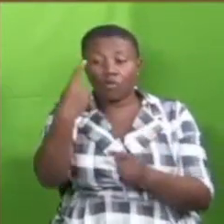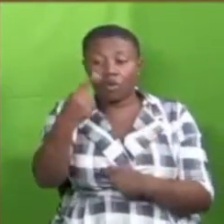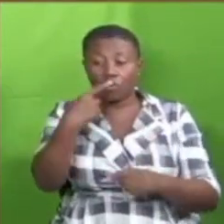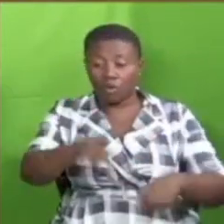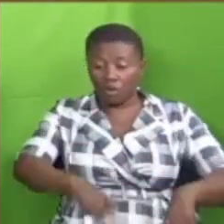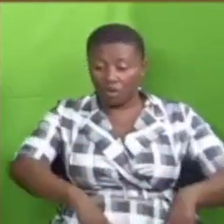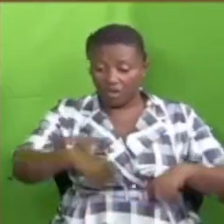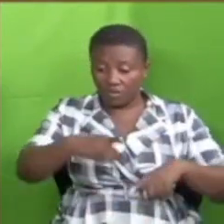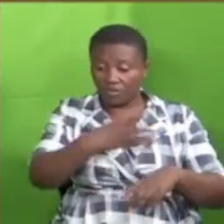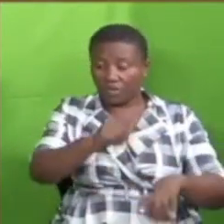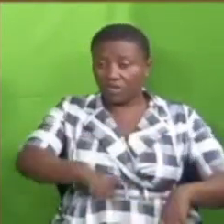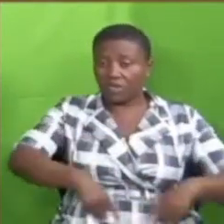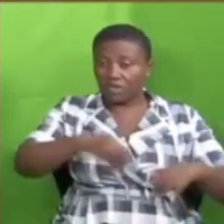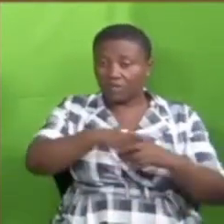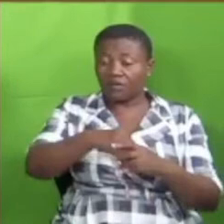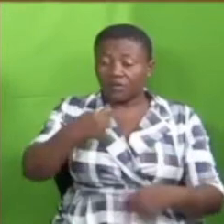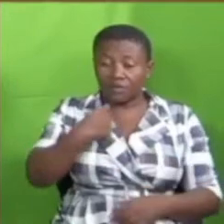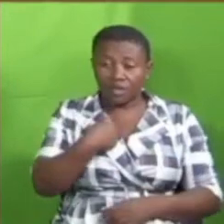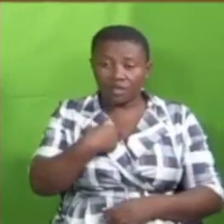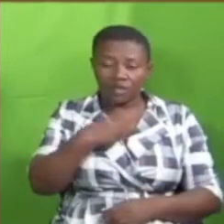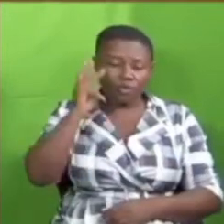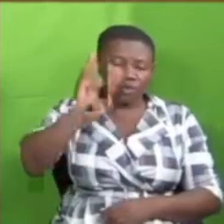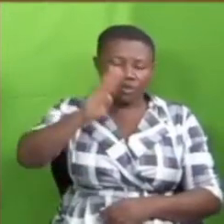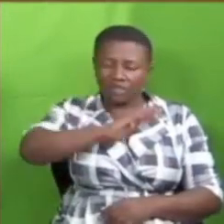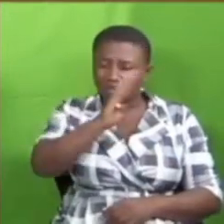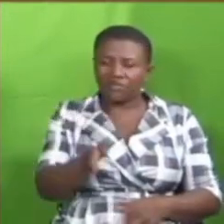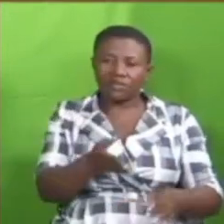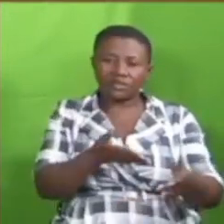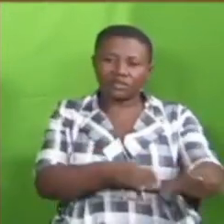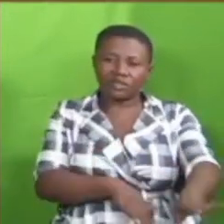me will never die."